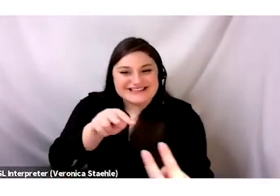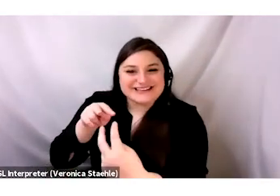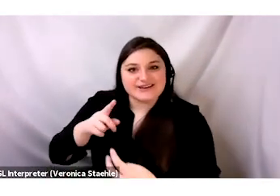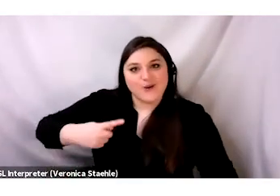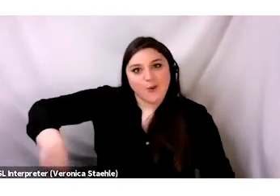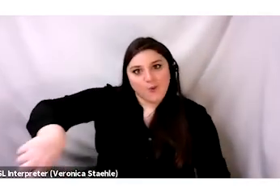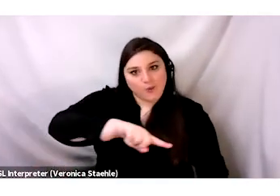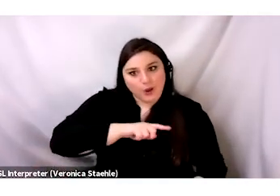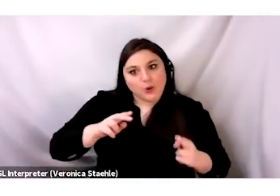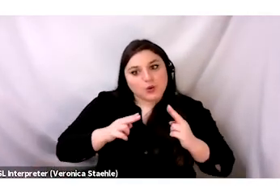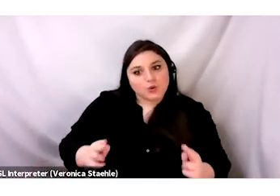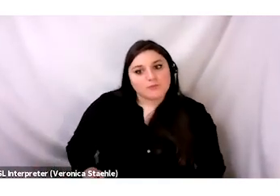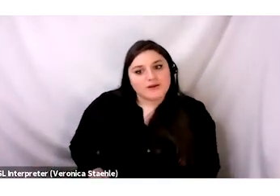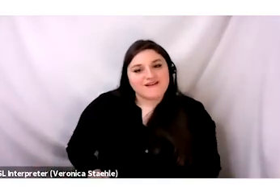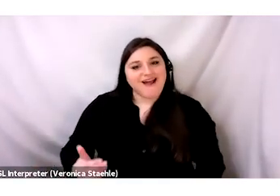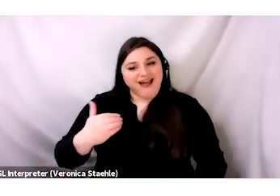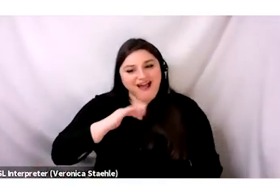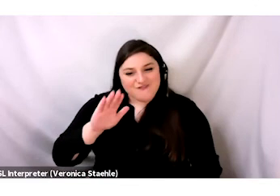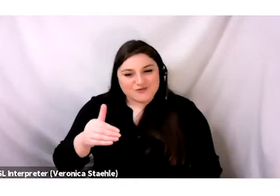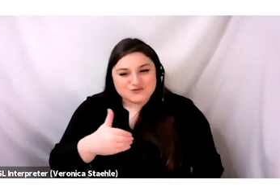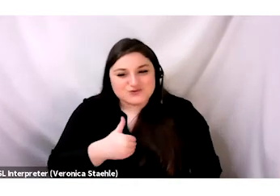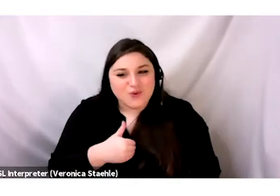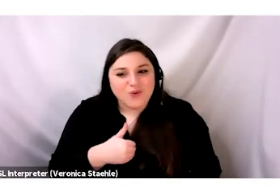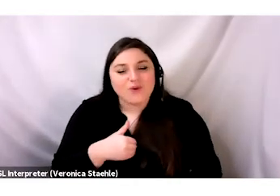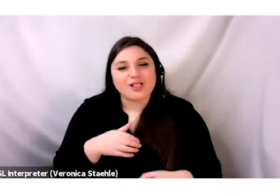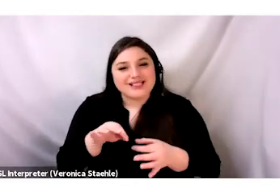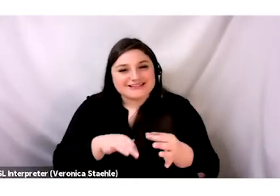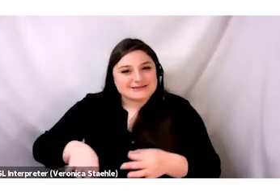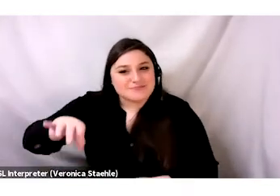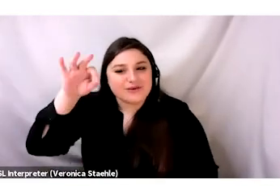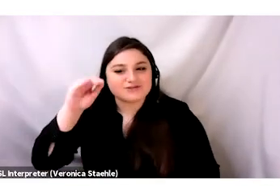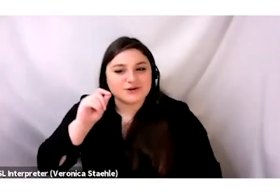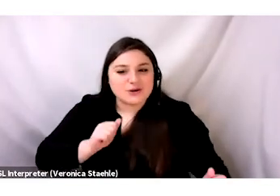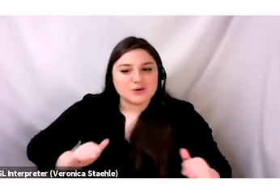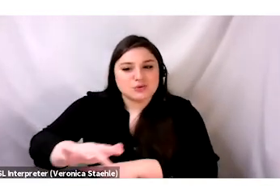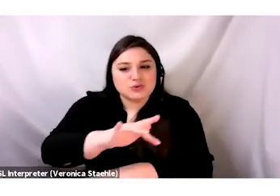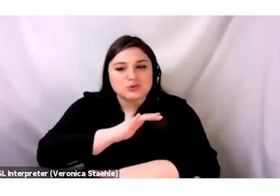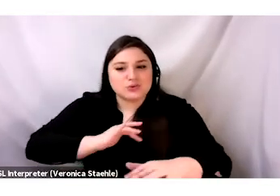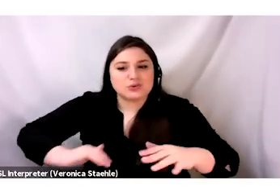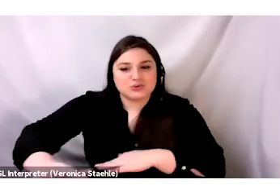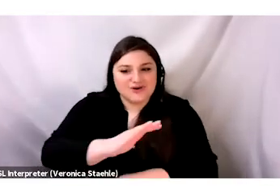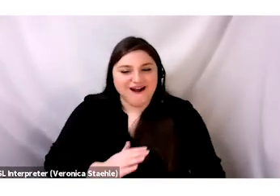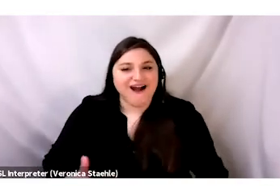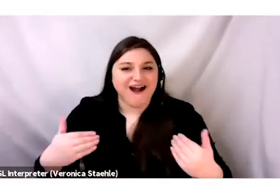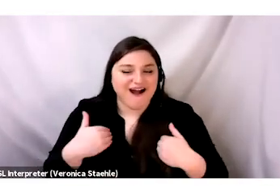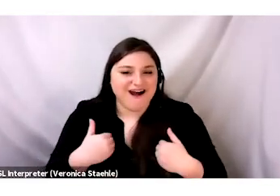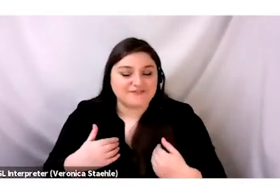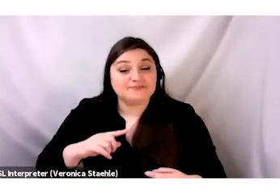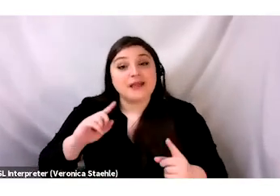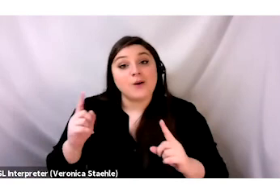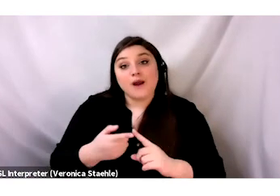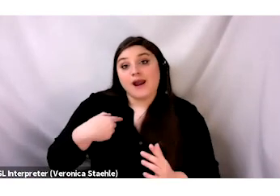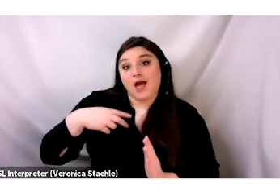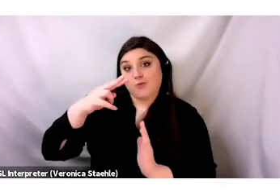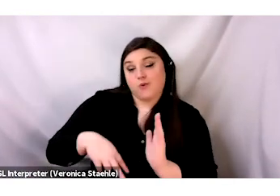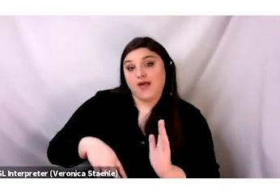beings. And I think it was really interesting to me when I reread the